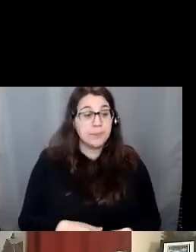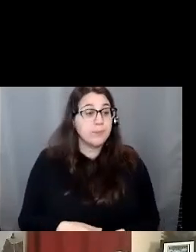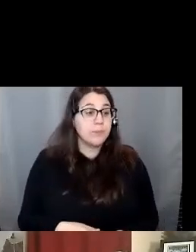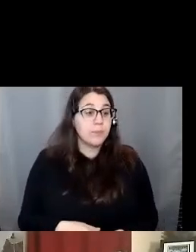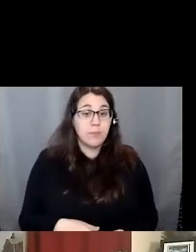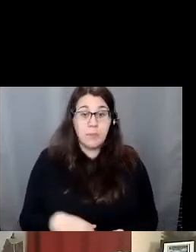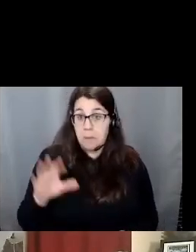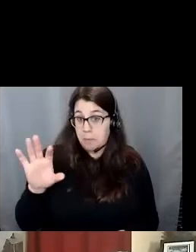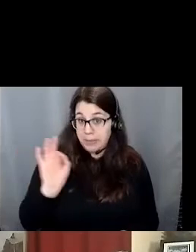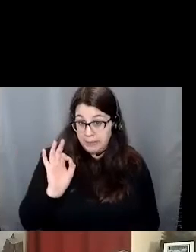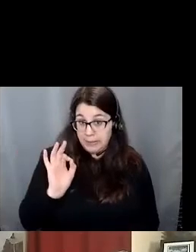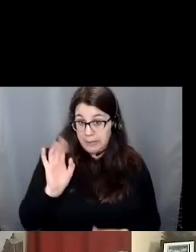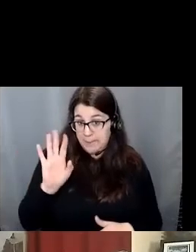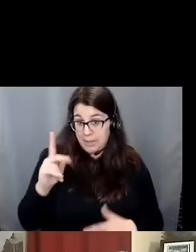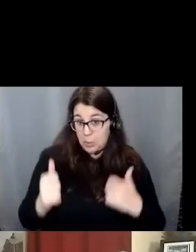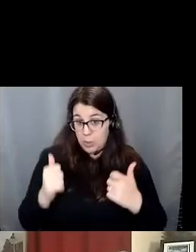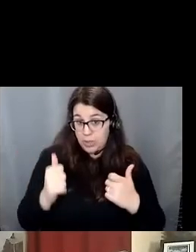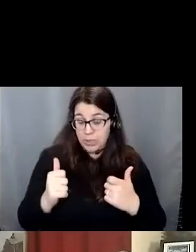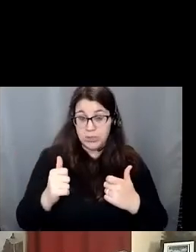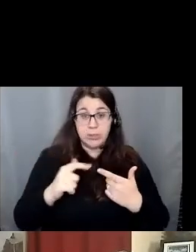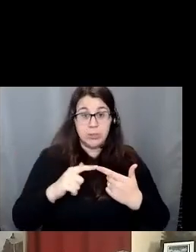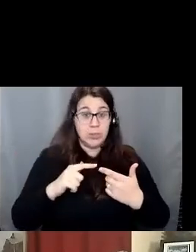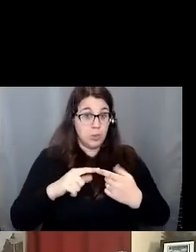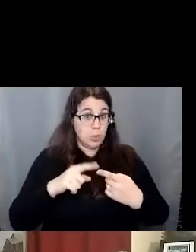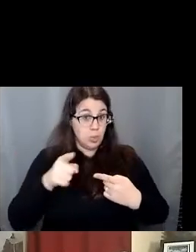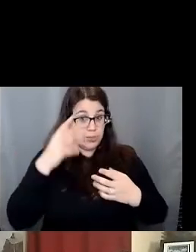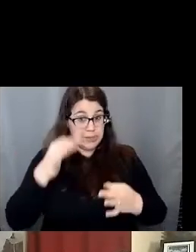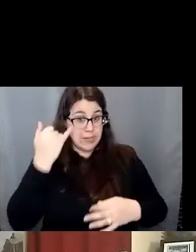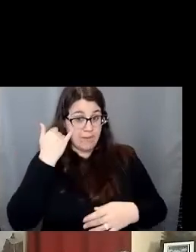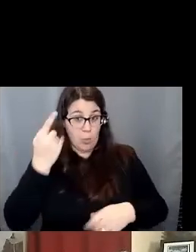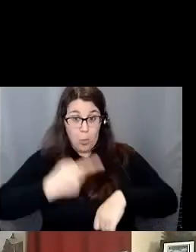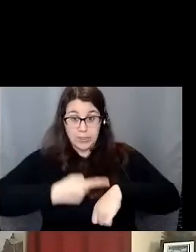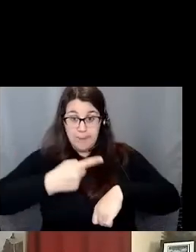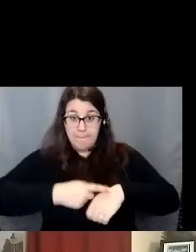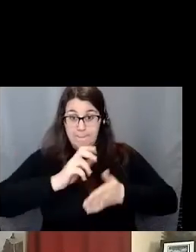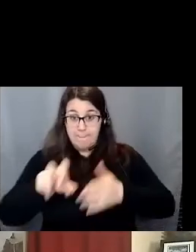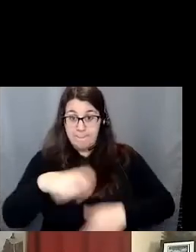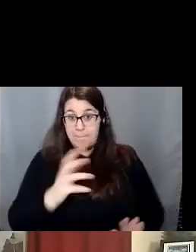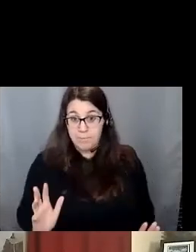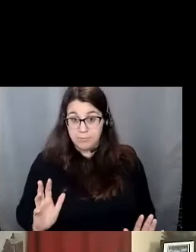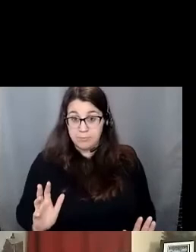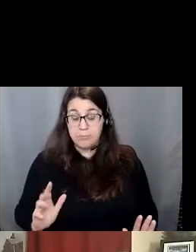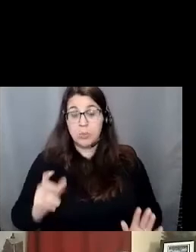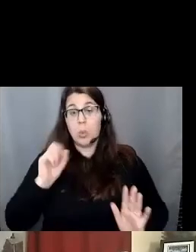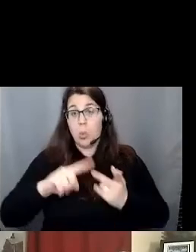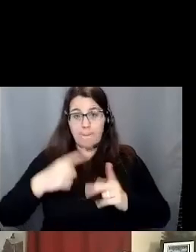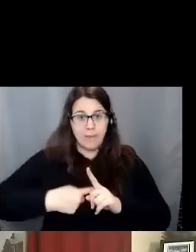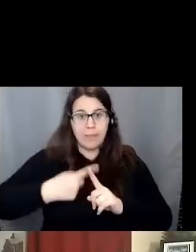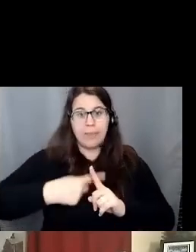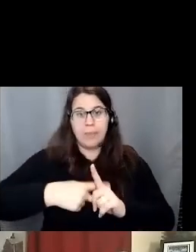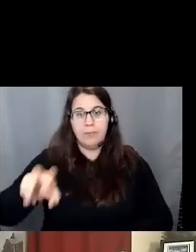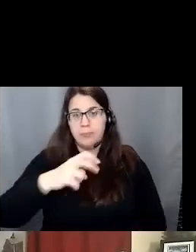this a one-time contribution or is this a recurring monthly contribution? So it gives you an option here to set